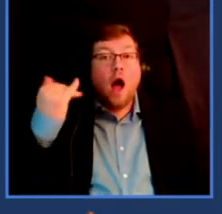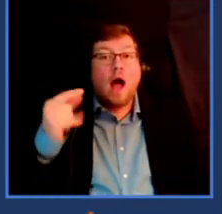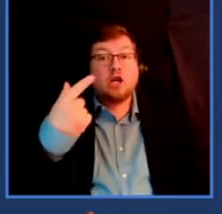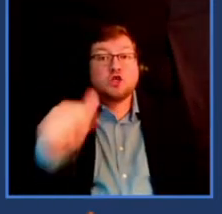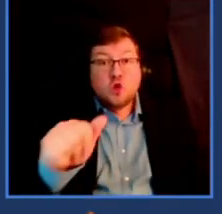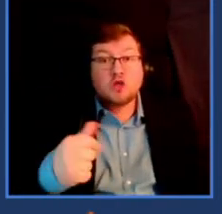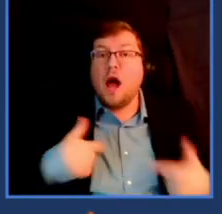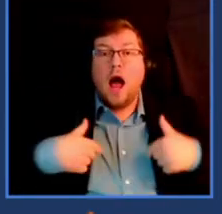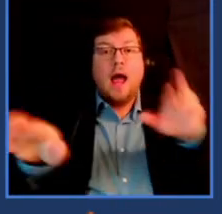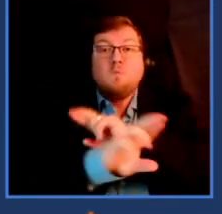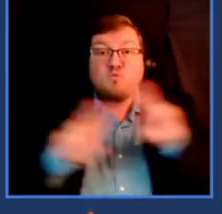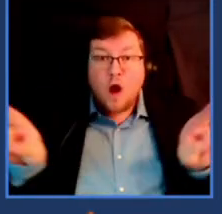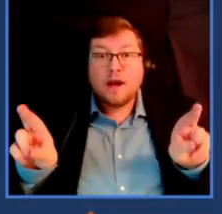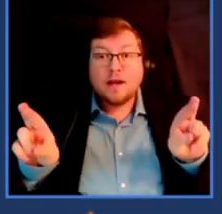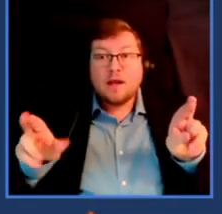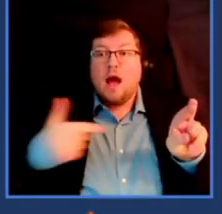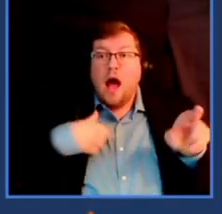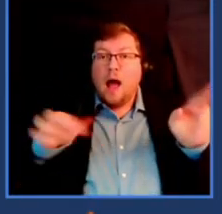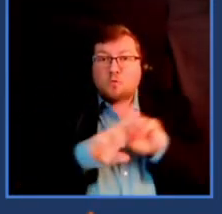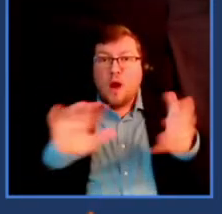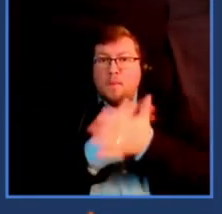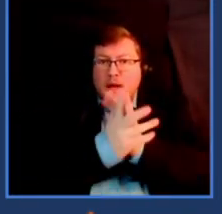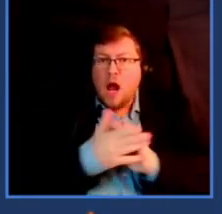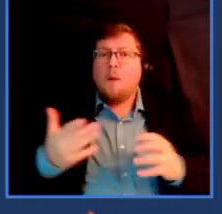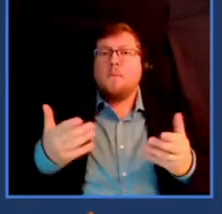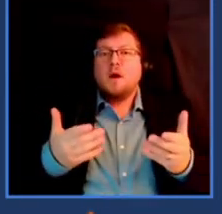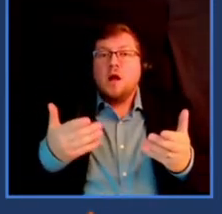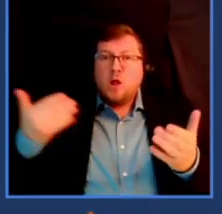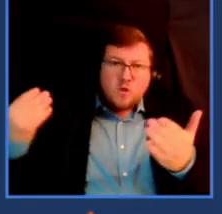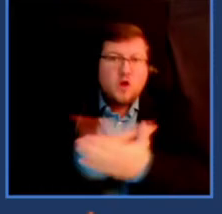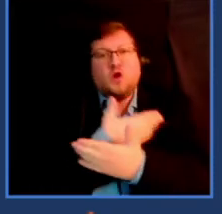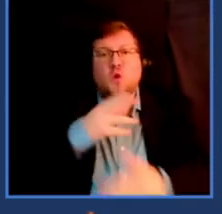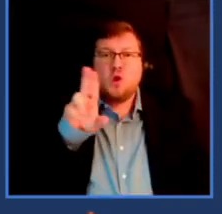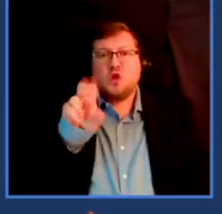ready. I'm ready to be your next United States Senator.